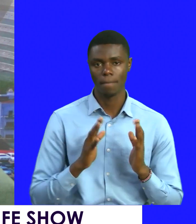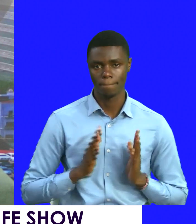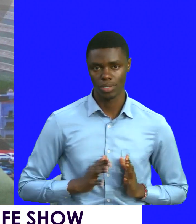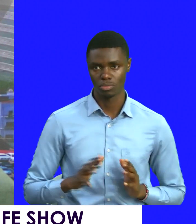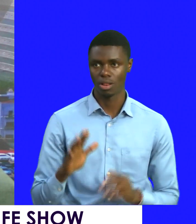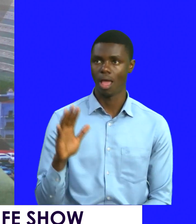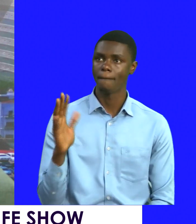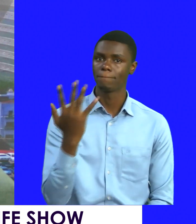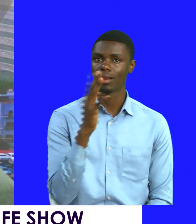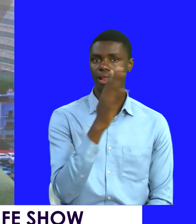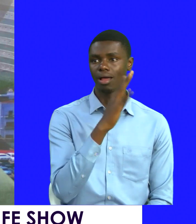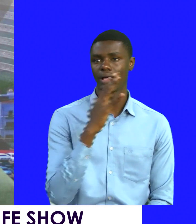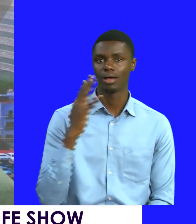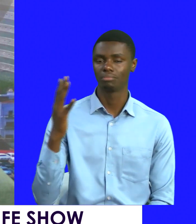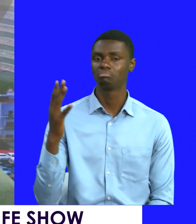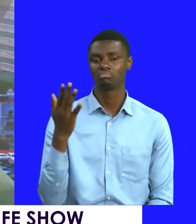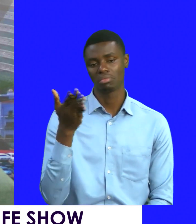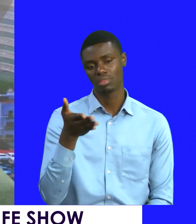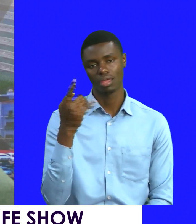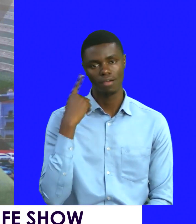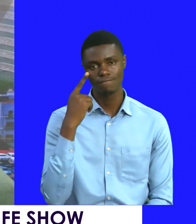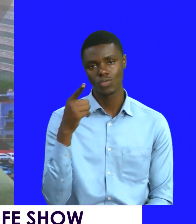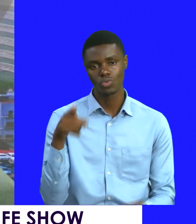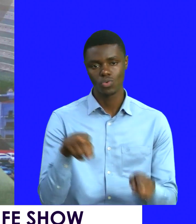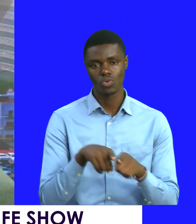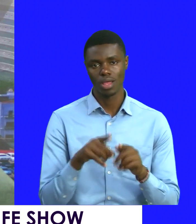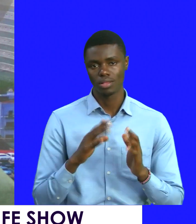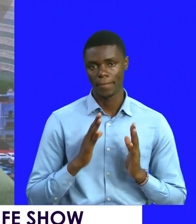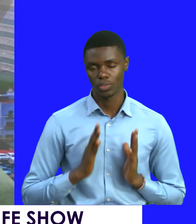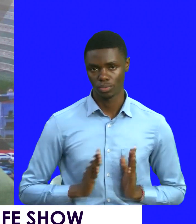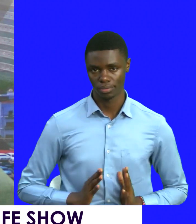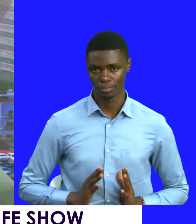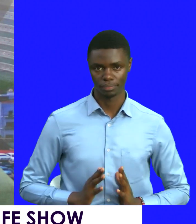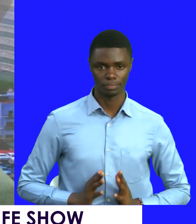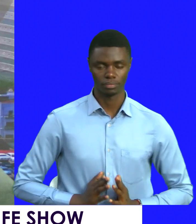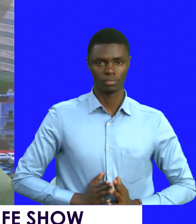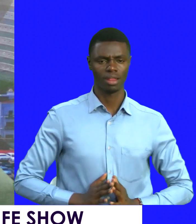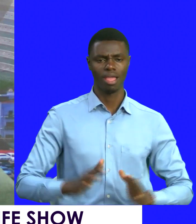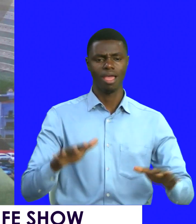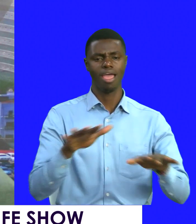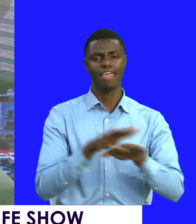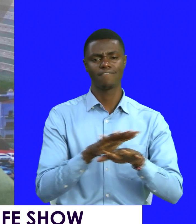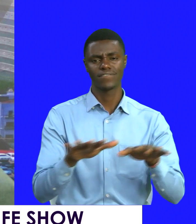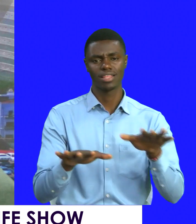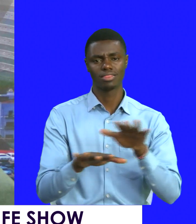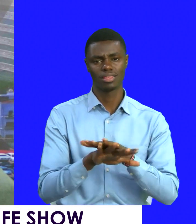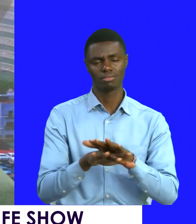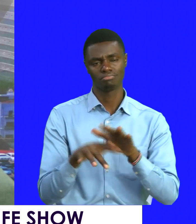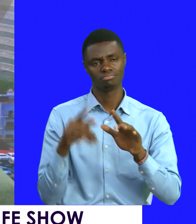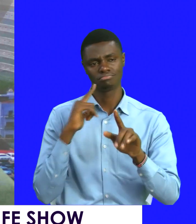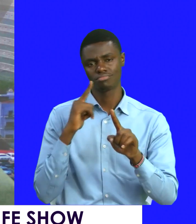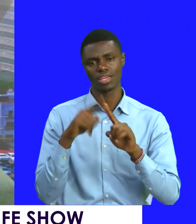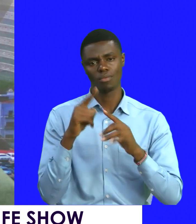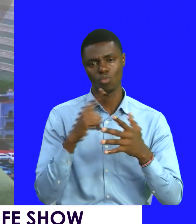plants are around for you as a human being. Everything is geared towards supporting you